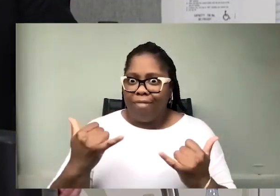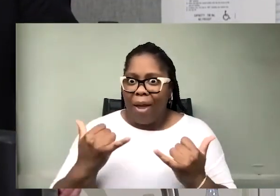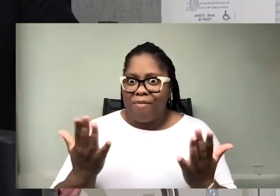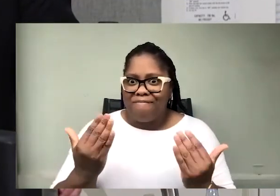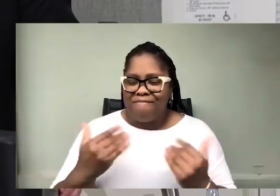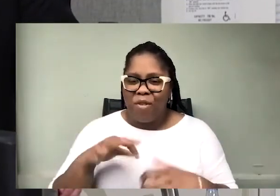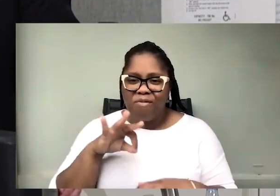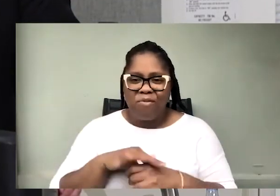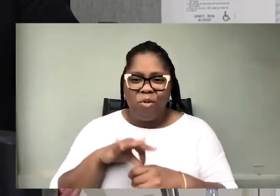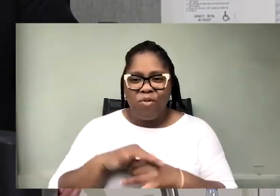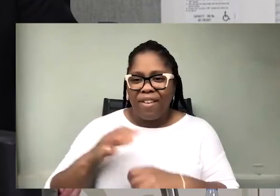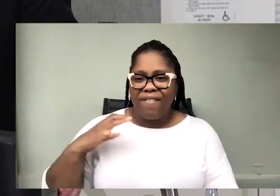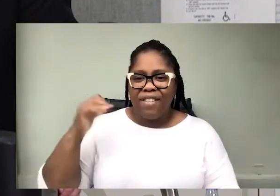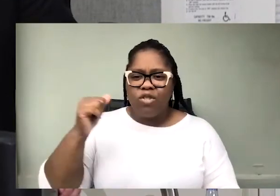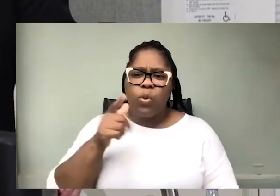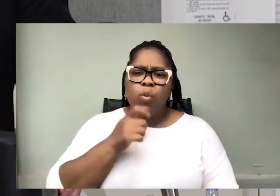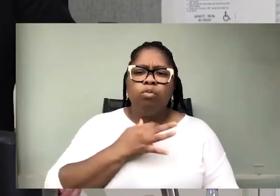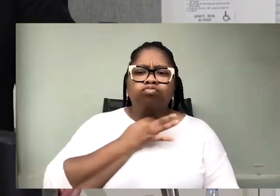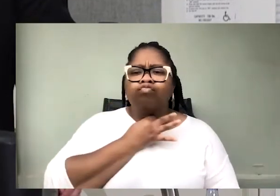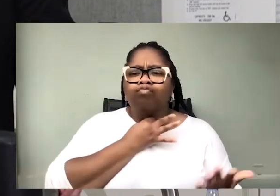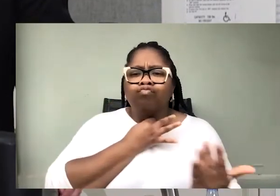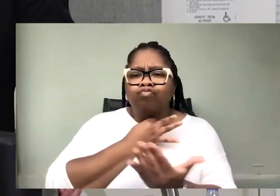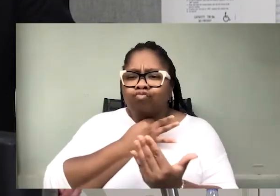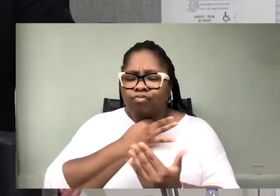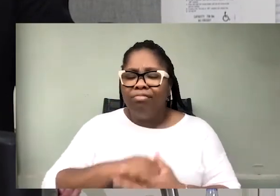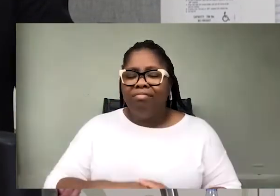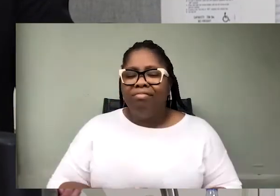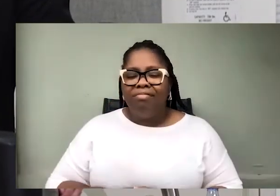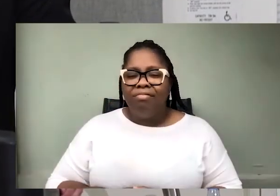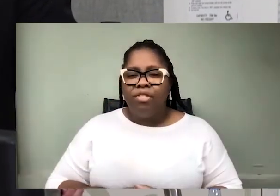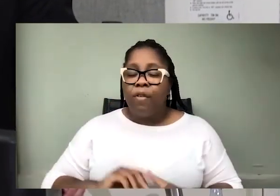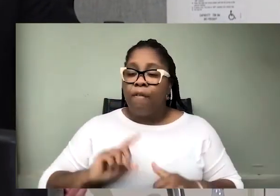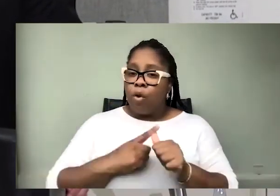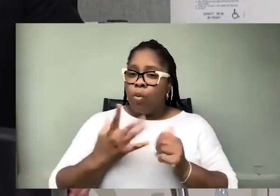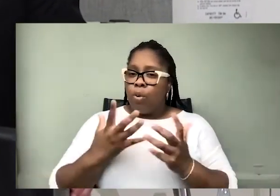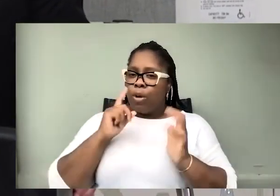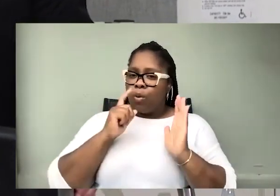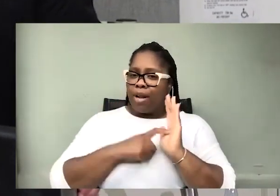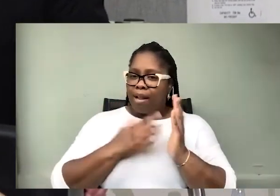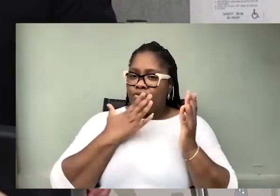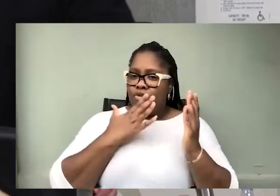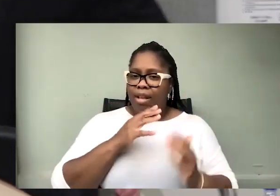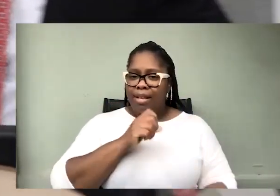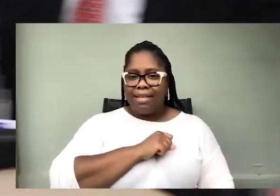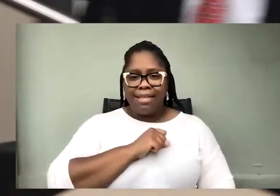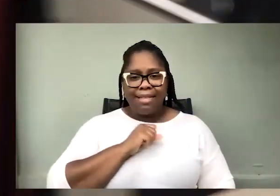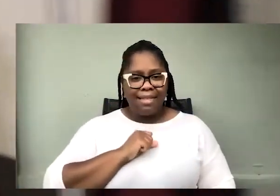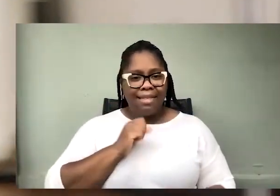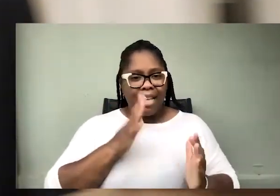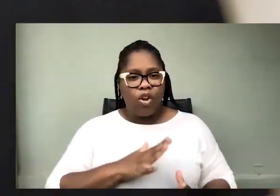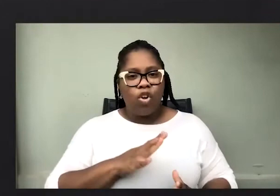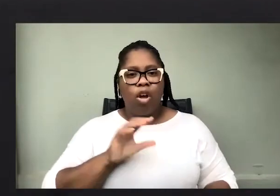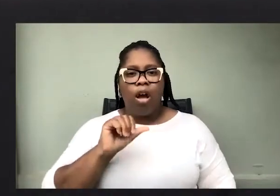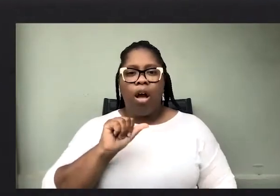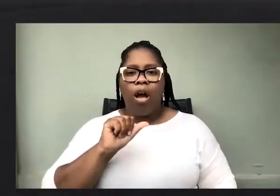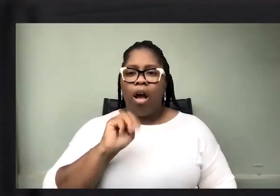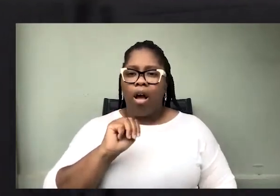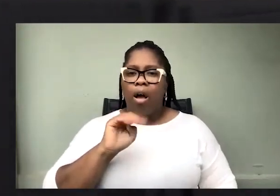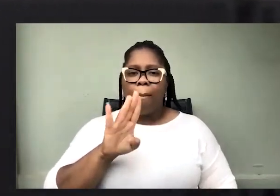to hear from you. First off, we want to acknowledge and thank Senator Umberg from the 34th District.